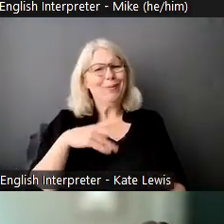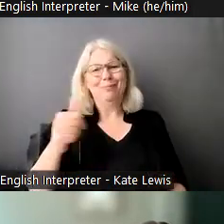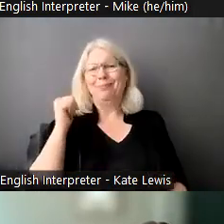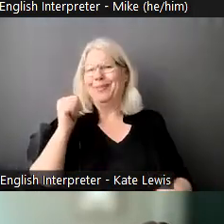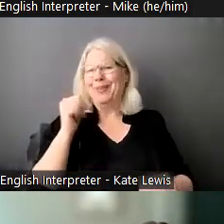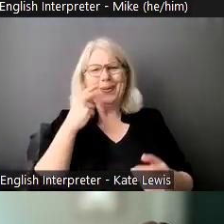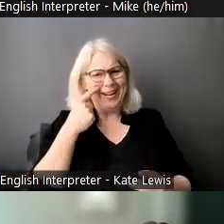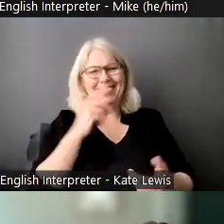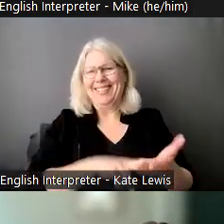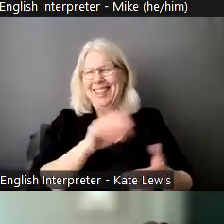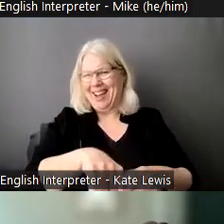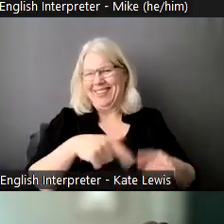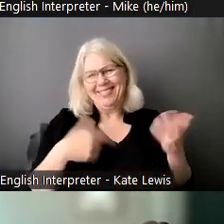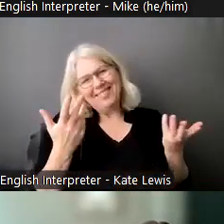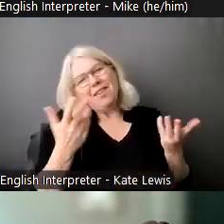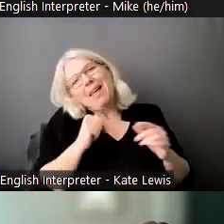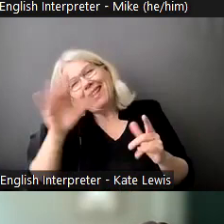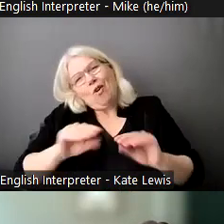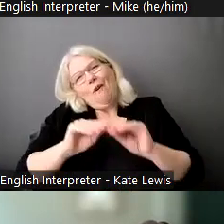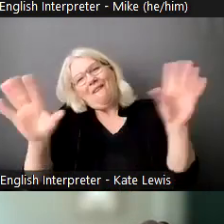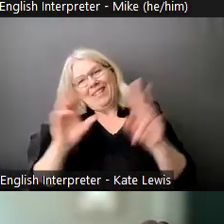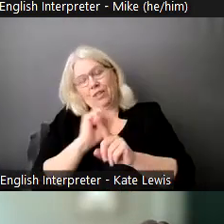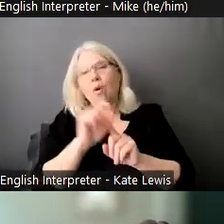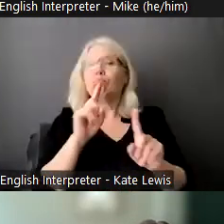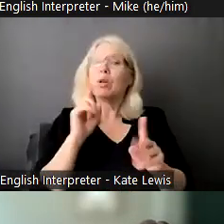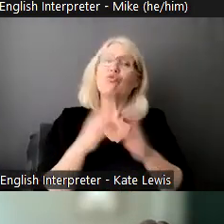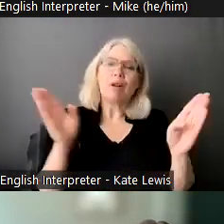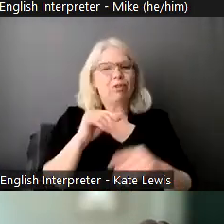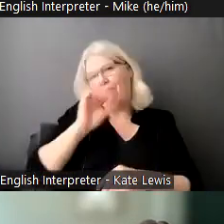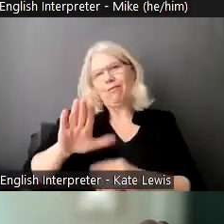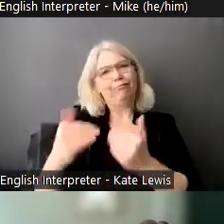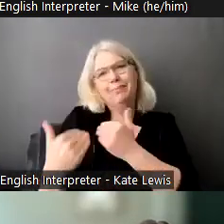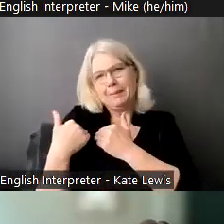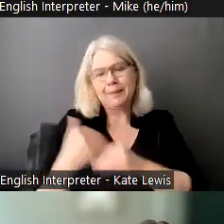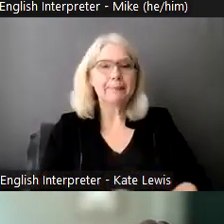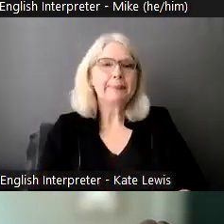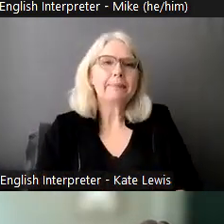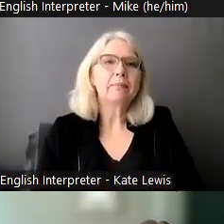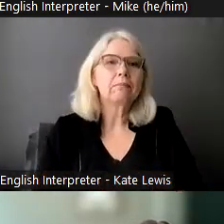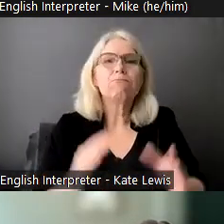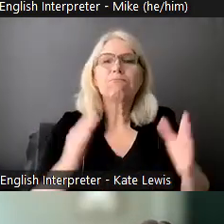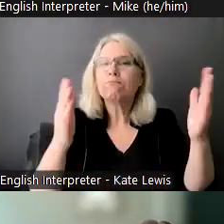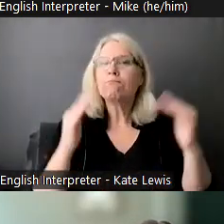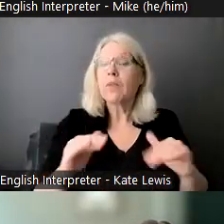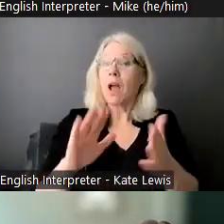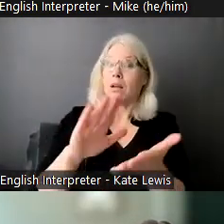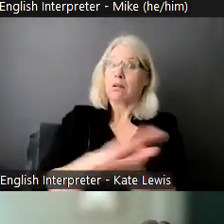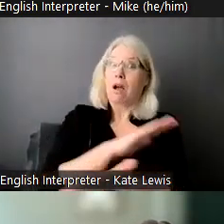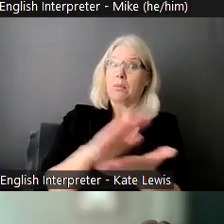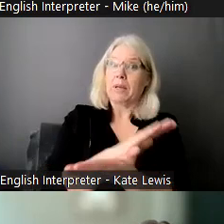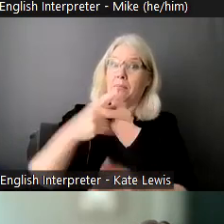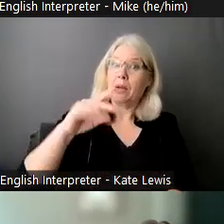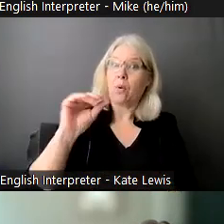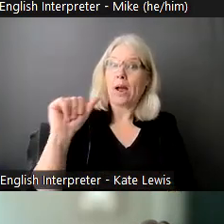Safe storage and sharing. So a good rule of thumb actually is if you have a power of attorney document, anytime you share